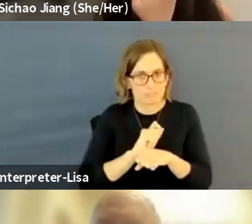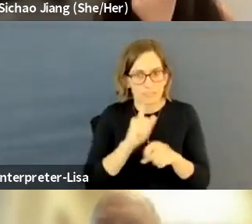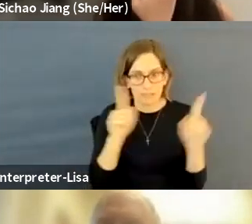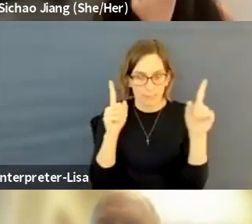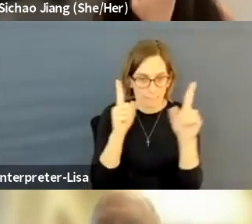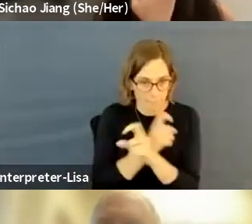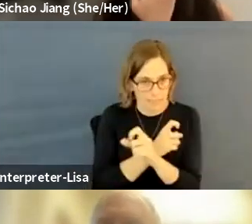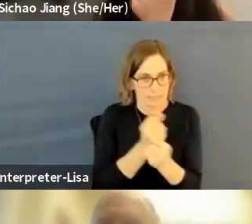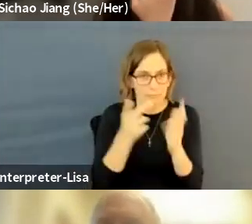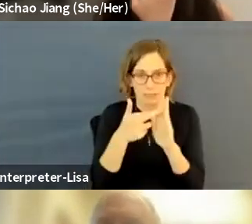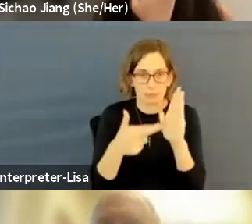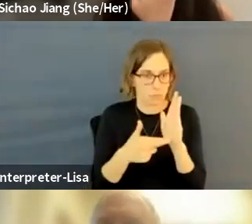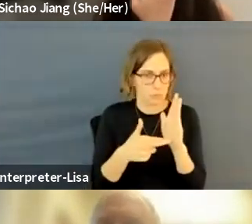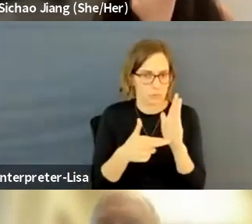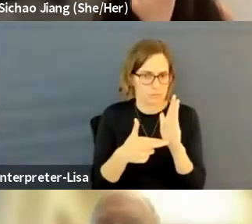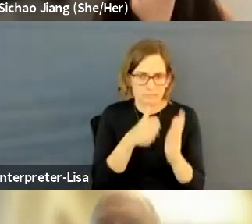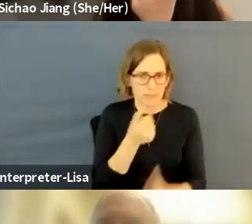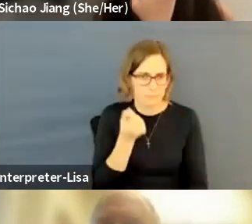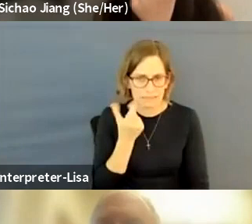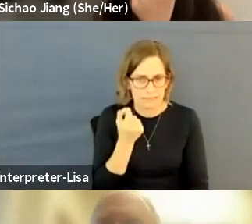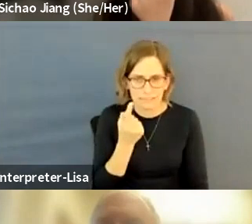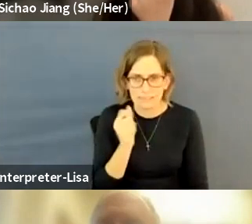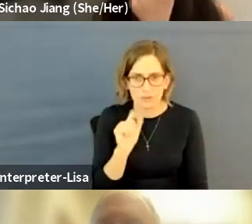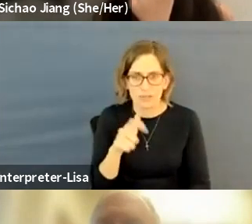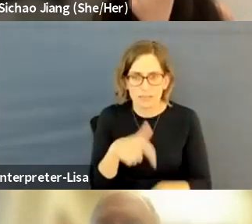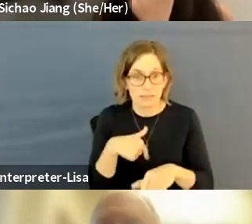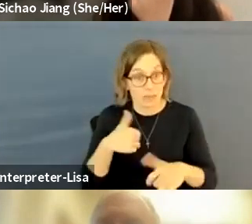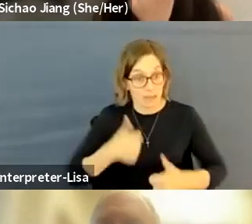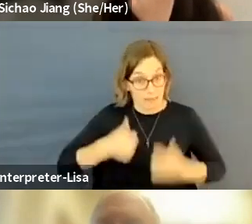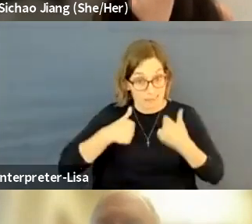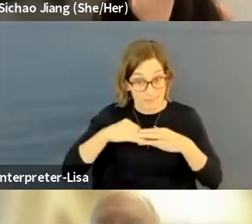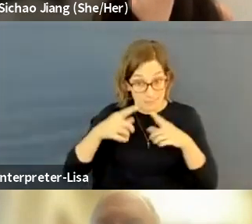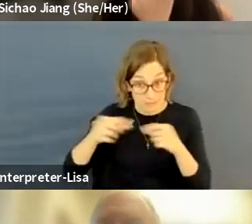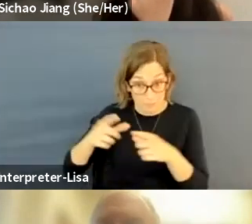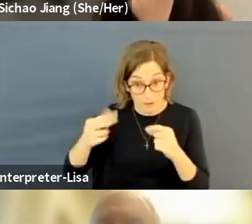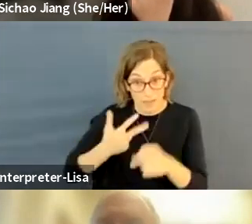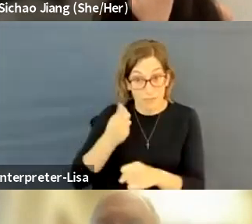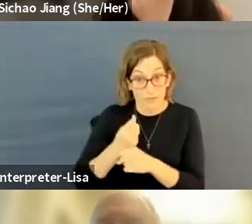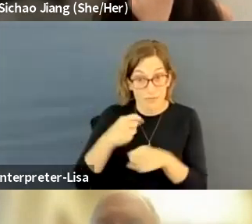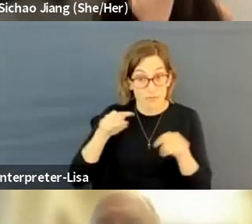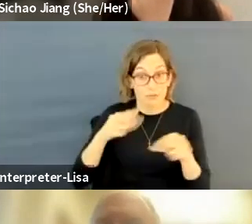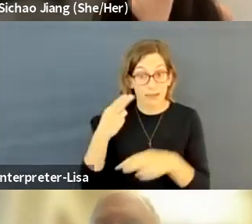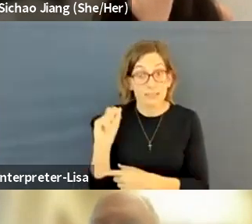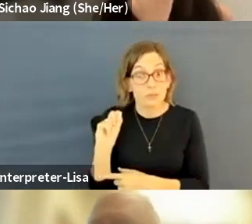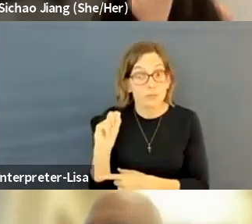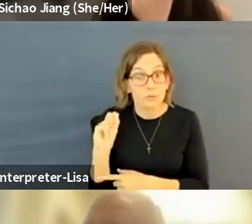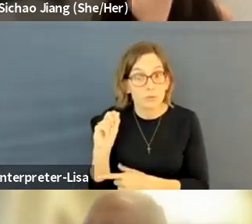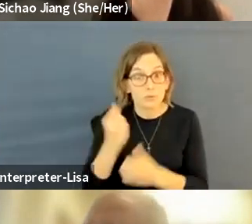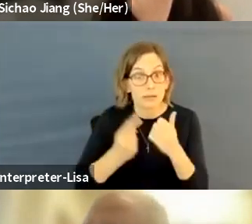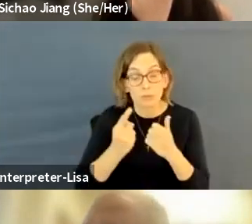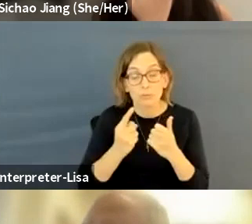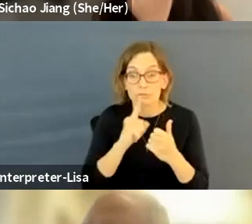There are a lot of rules that don't make sense all the time. I lived in Japan for 3 years when I was in high school, and everyone was just